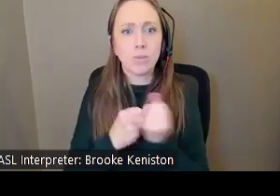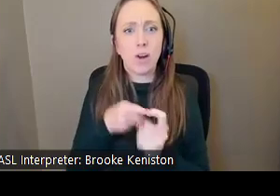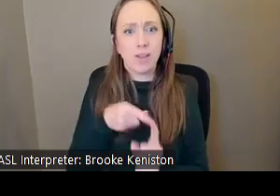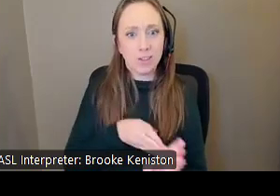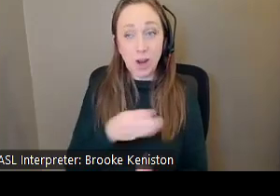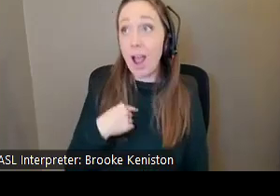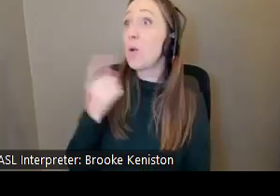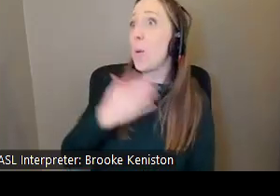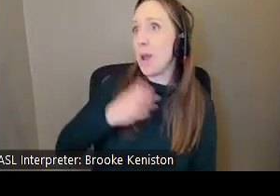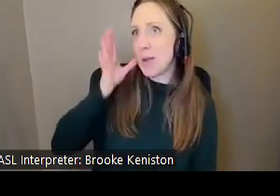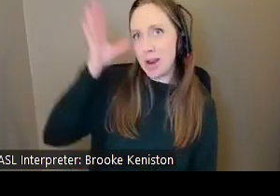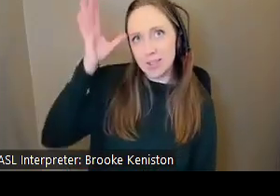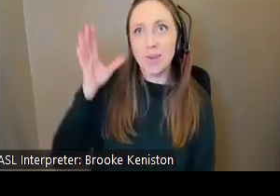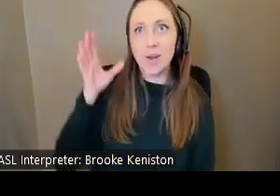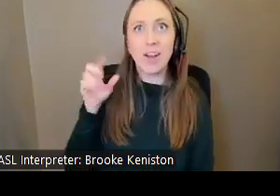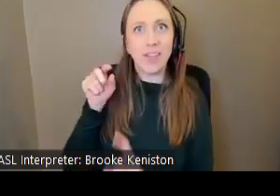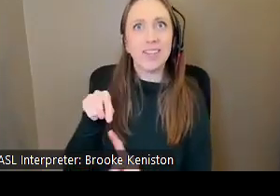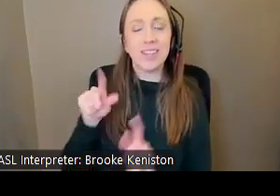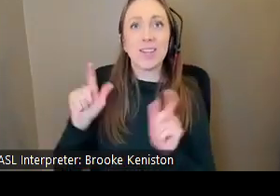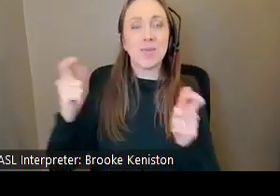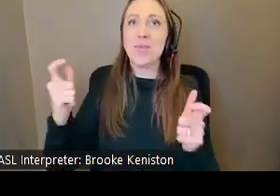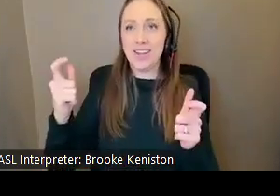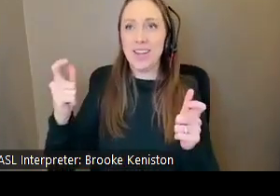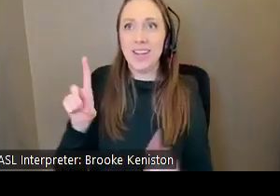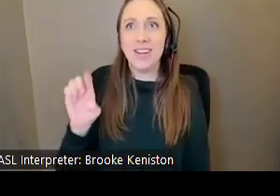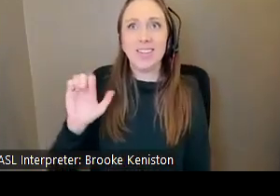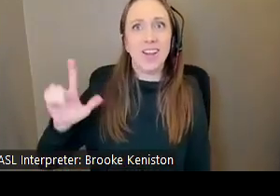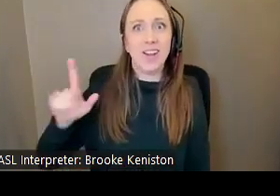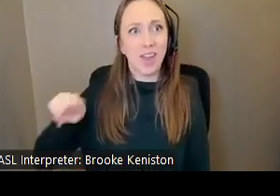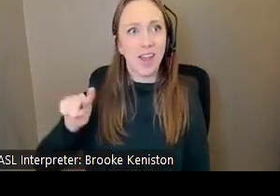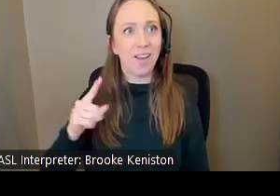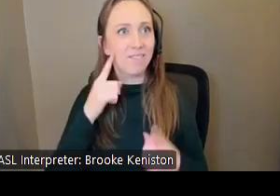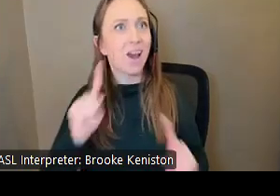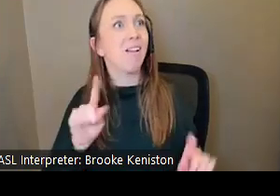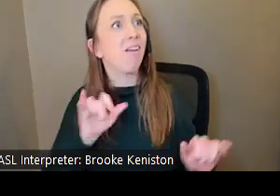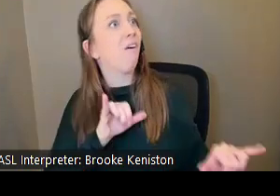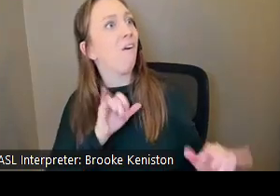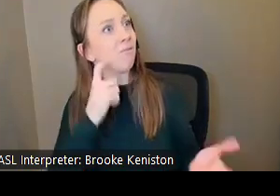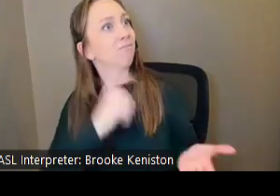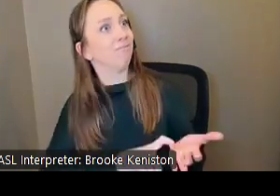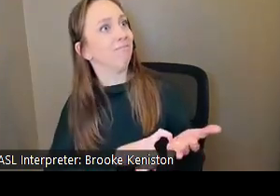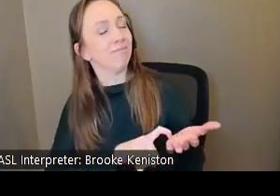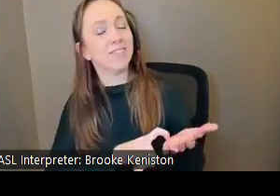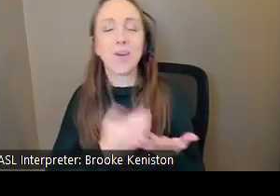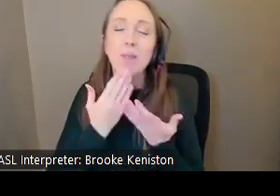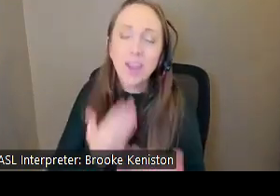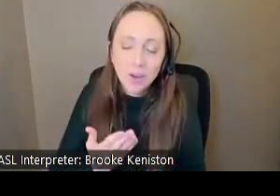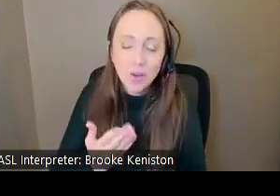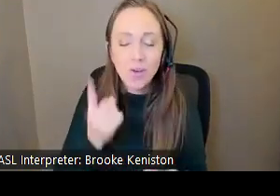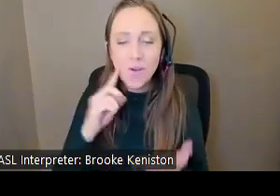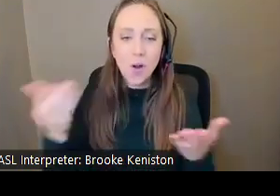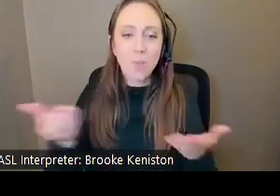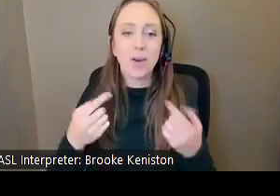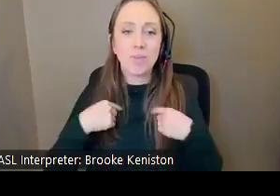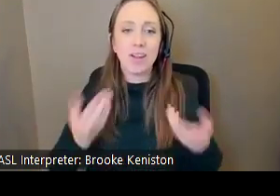deal, and so they are finally catching on. So thank you for bringing me to Rochester. A little context from where I